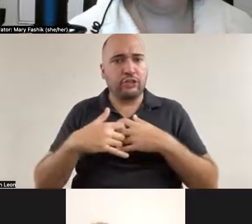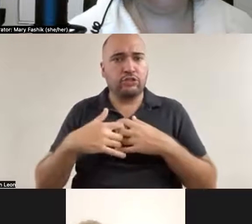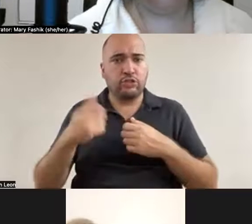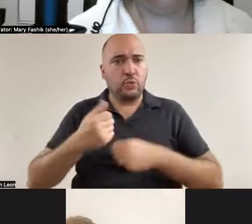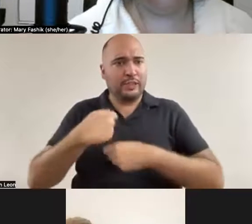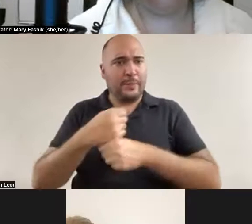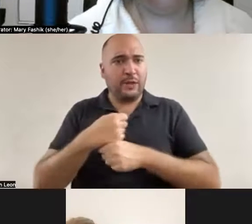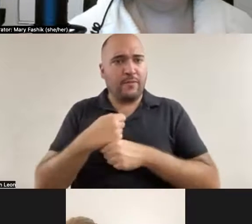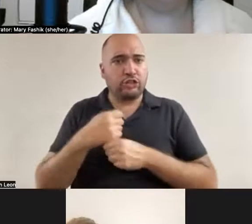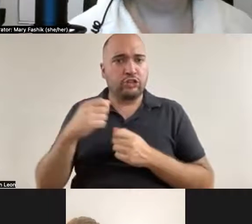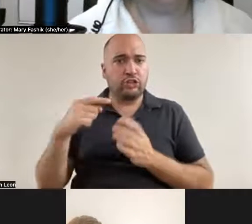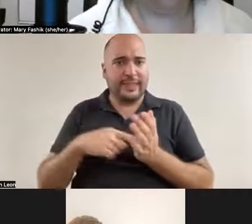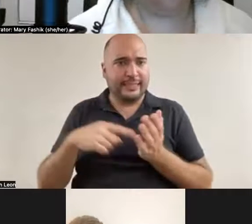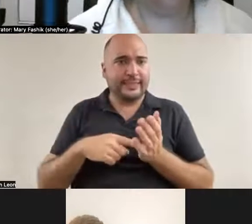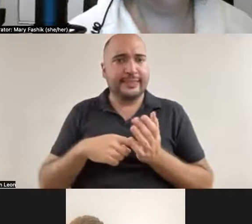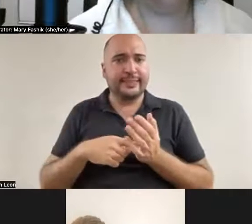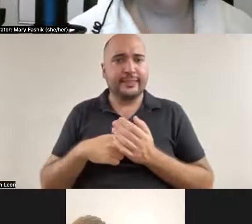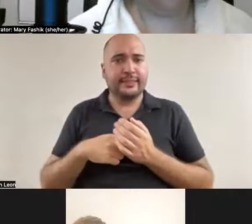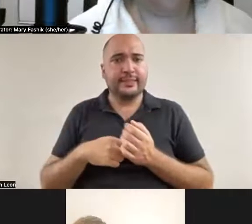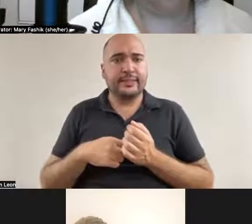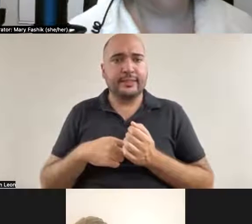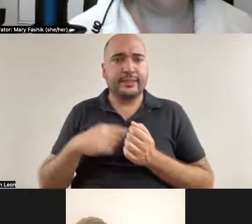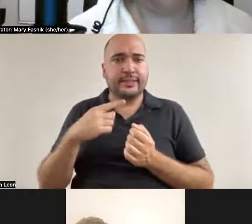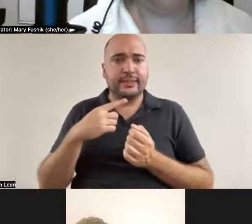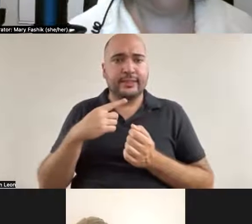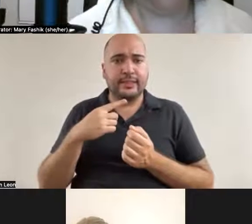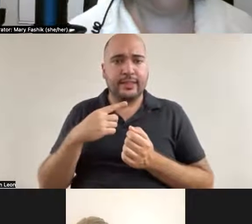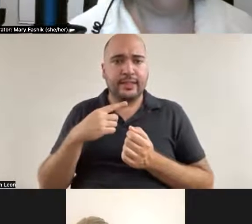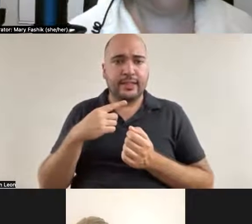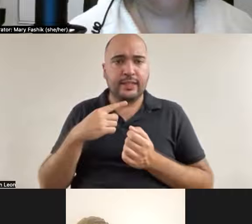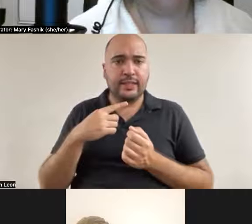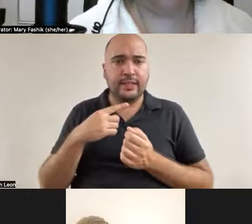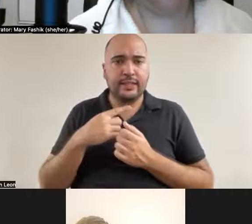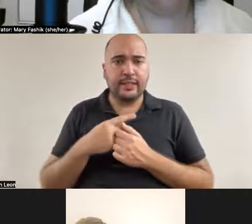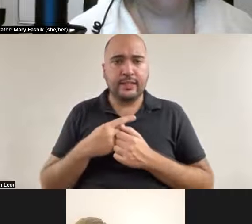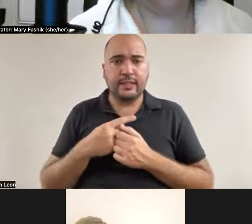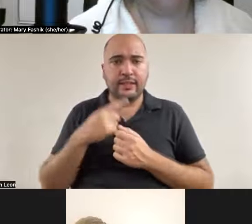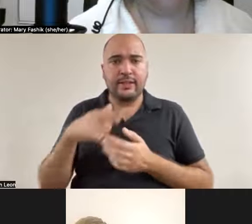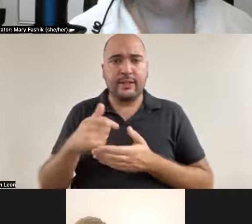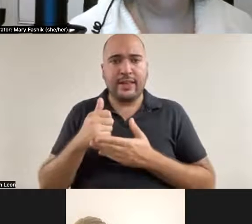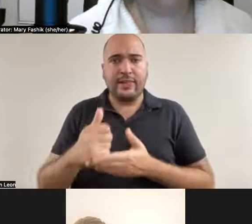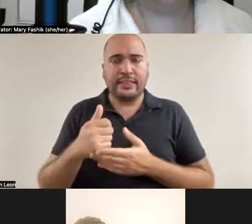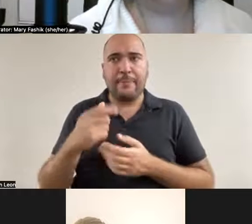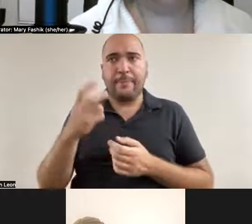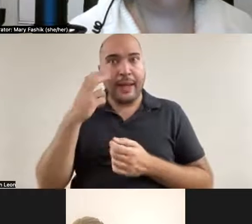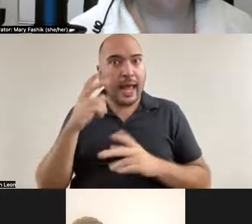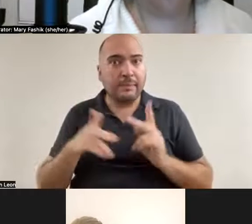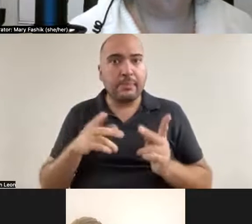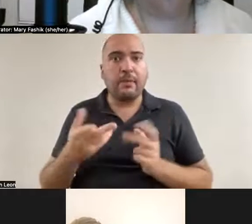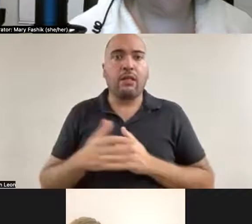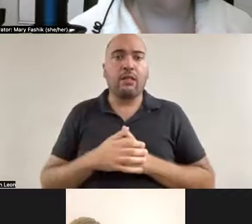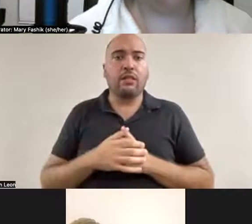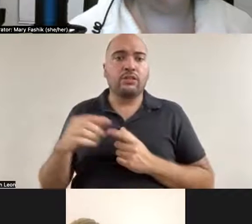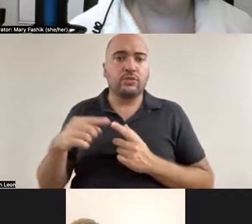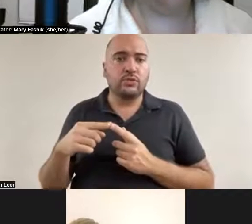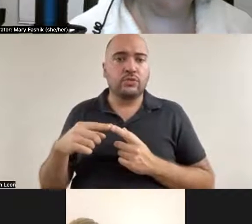magnify text, and this help people, blind people,